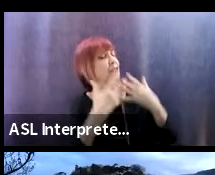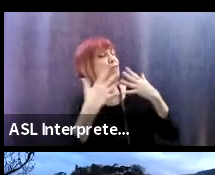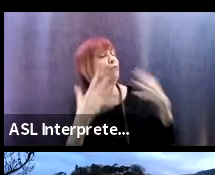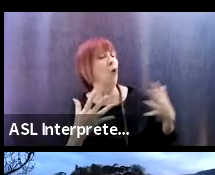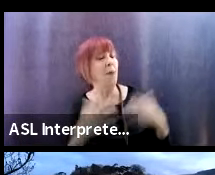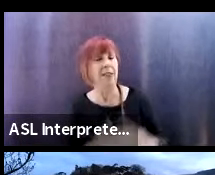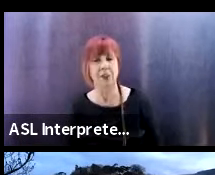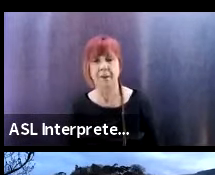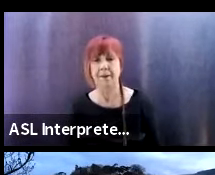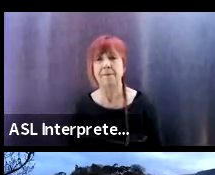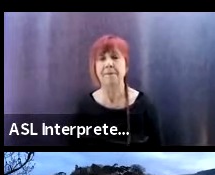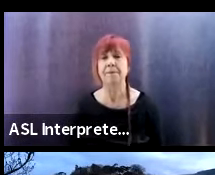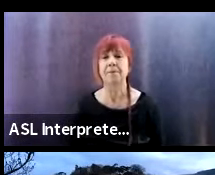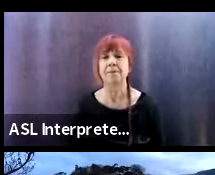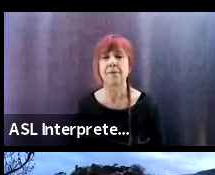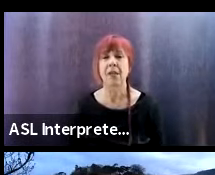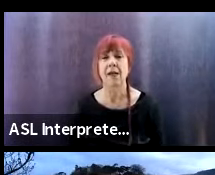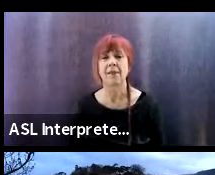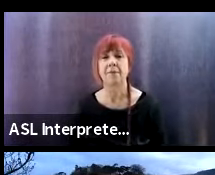much, Dave.